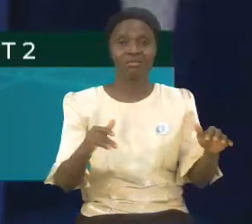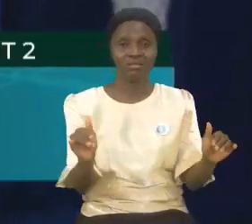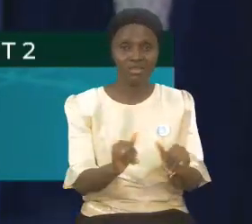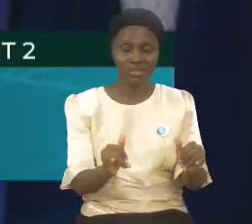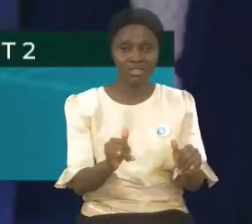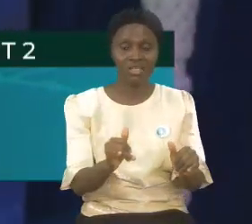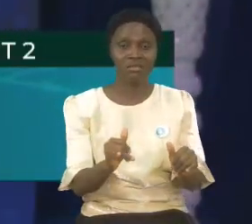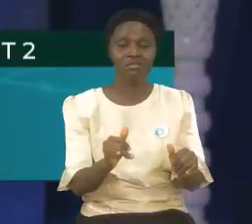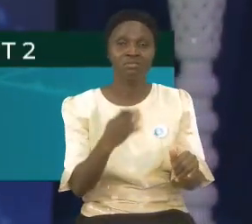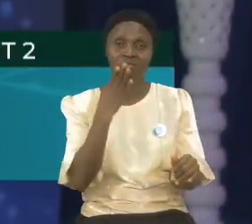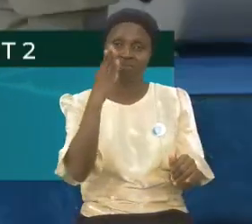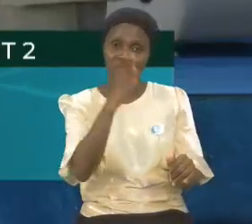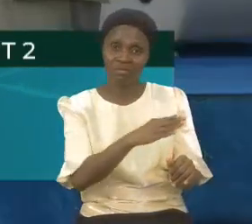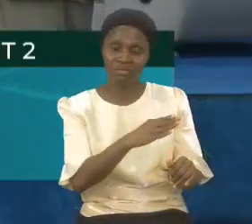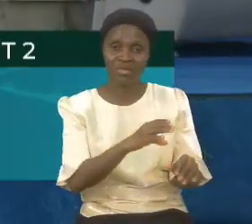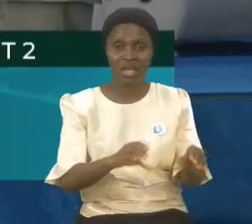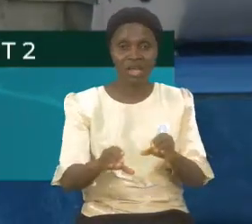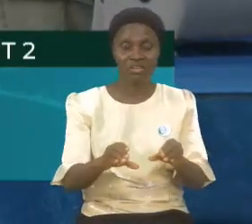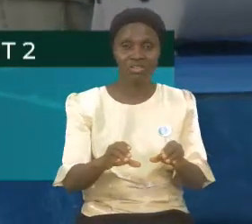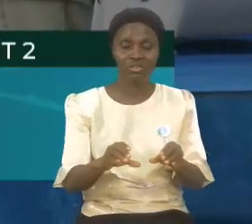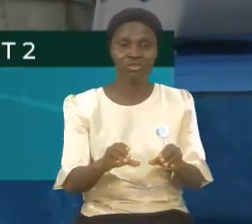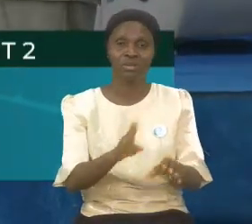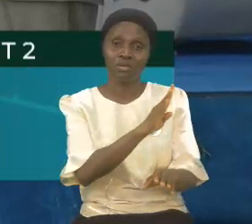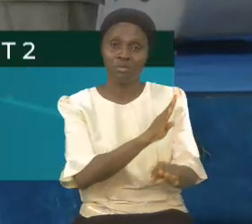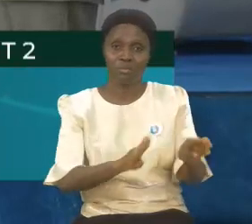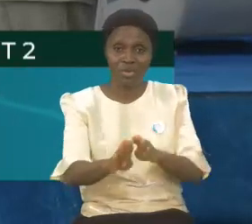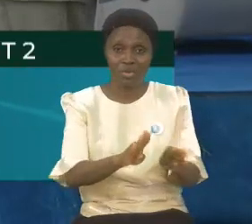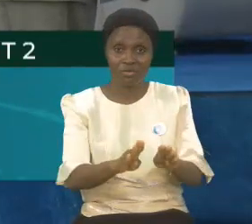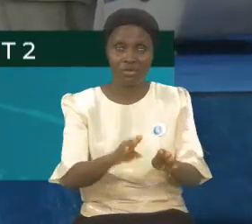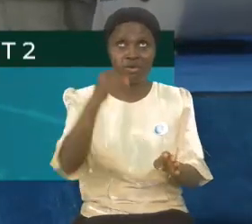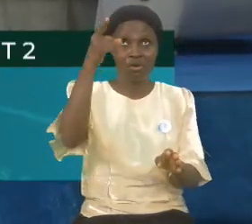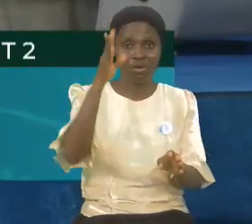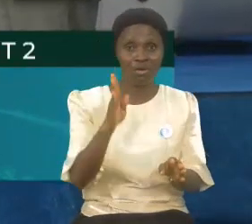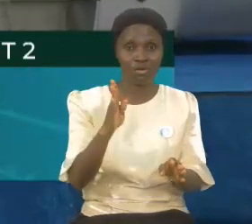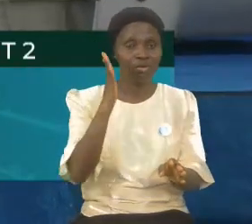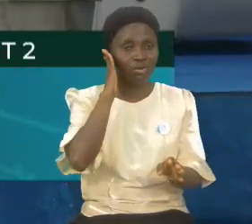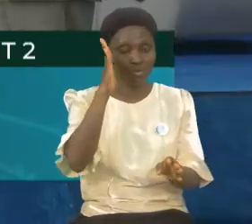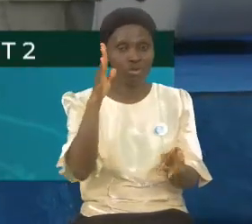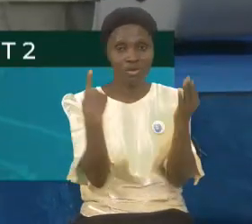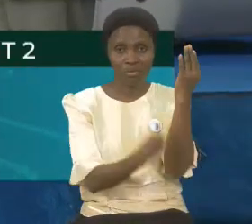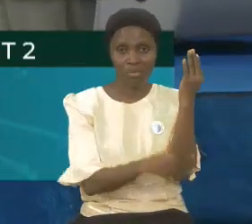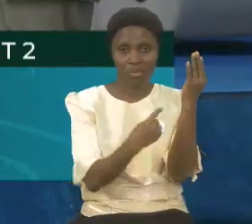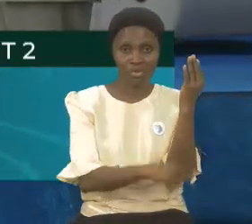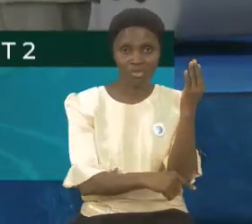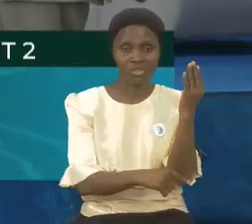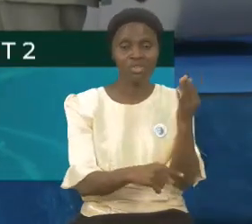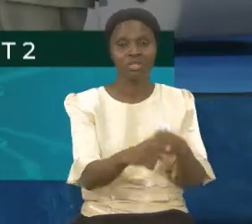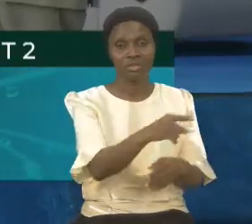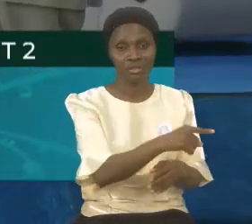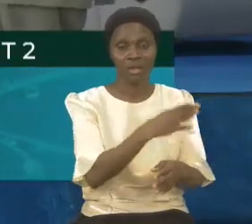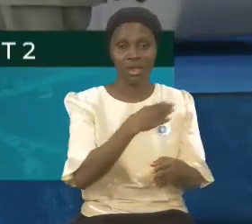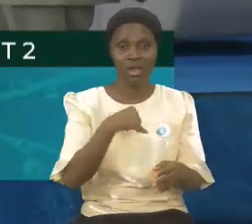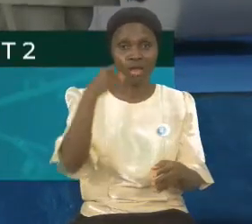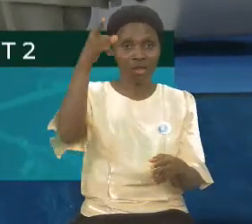and evil action. God will punish them, and God will send them